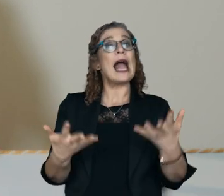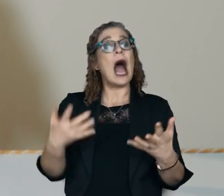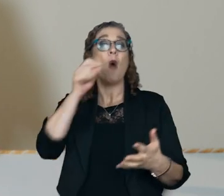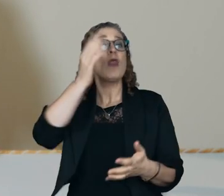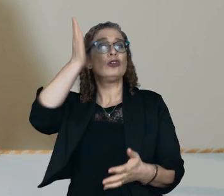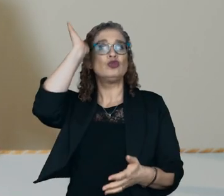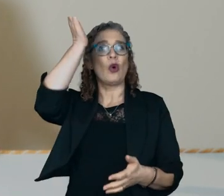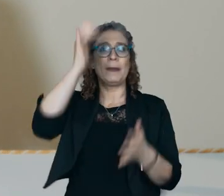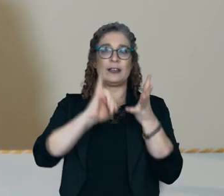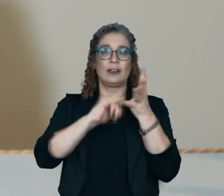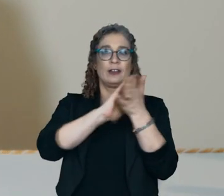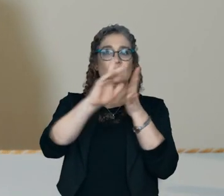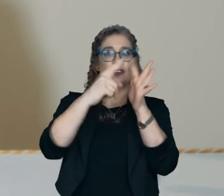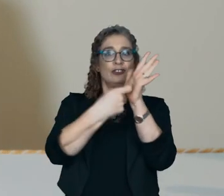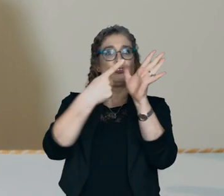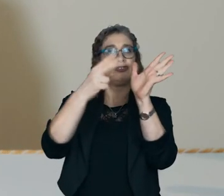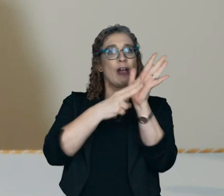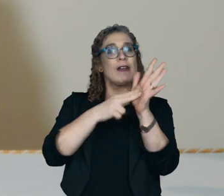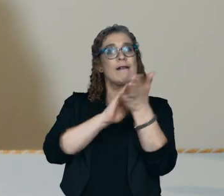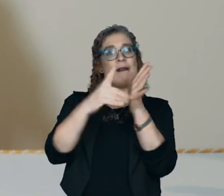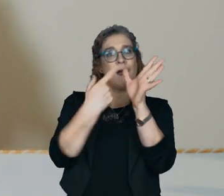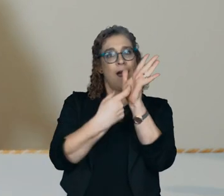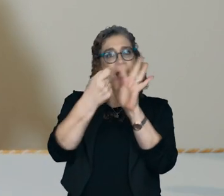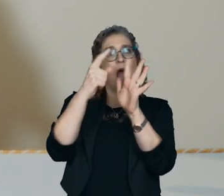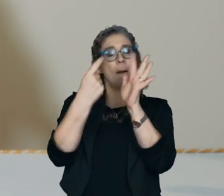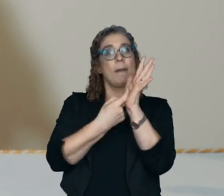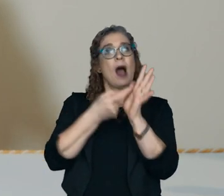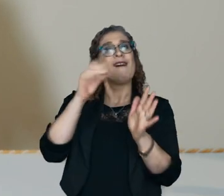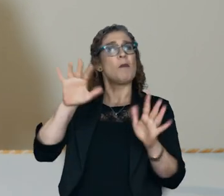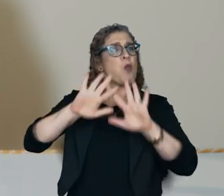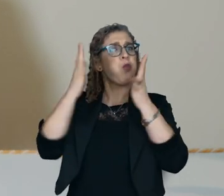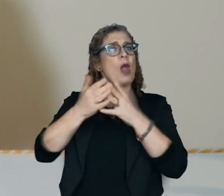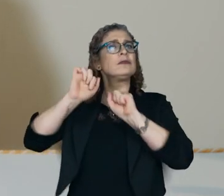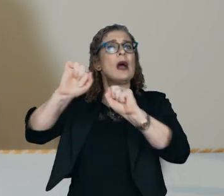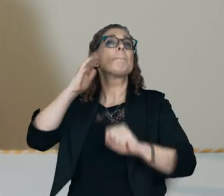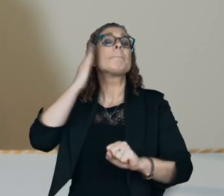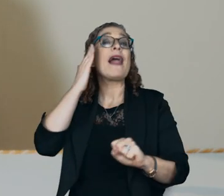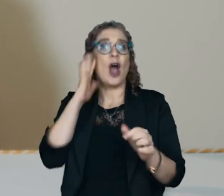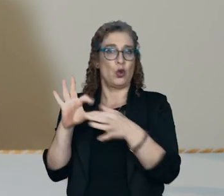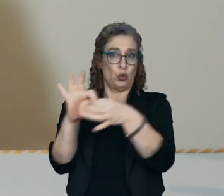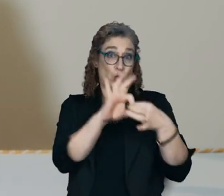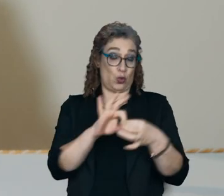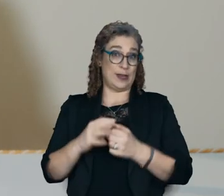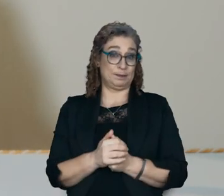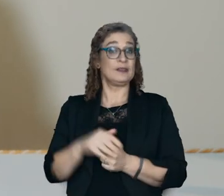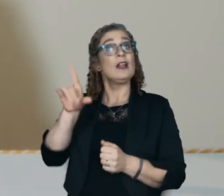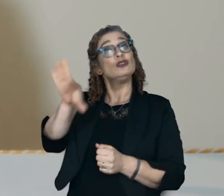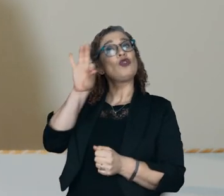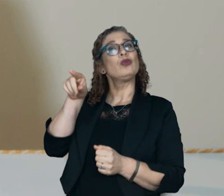a worldwide organization. Elected in 2018, Sheran leads